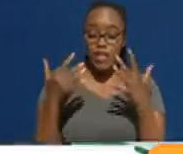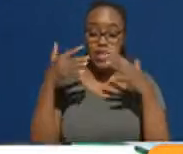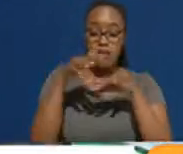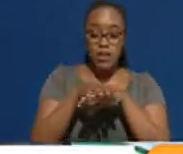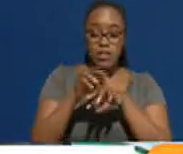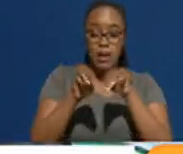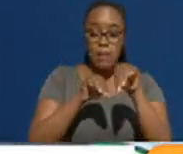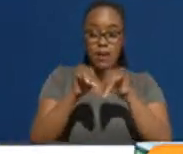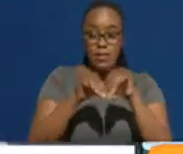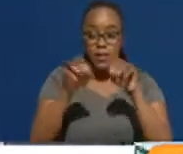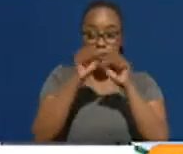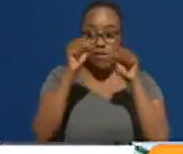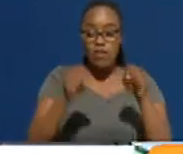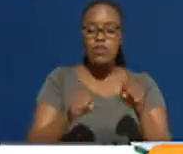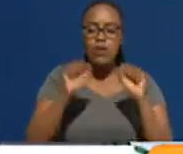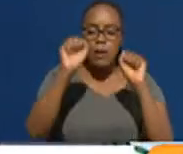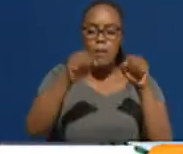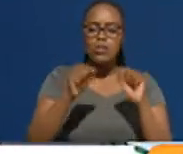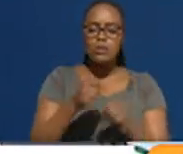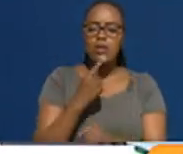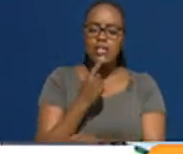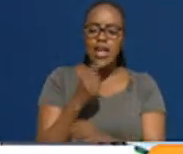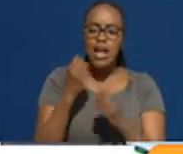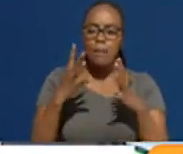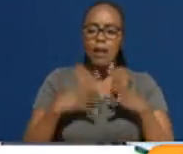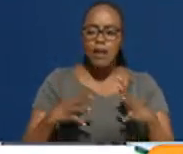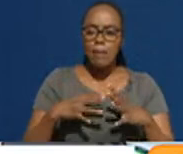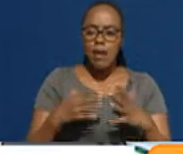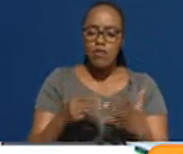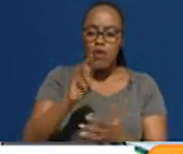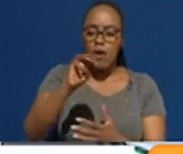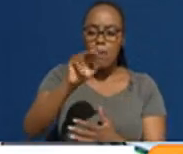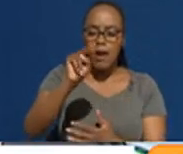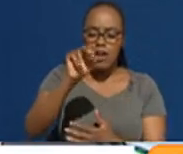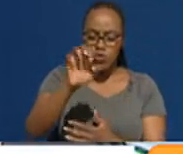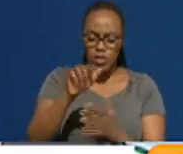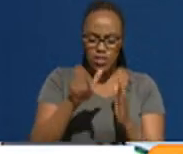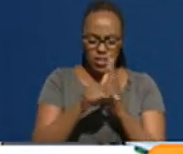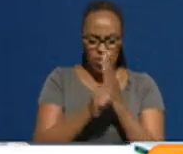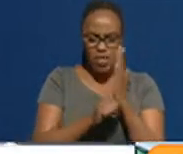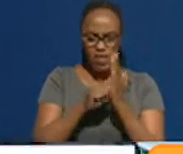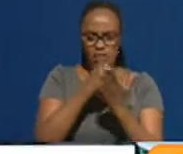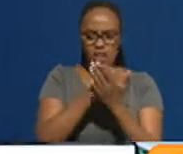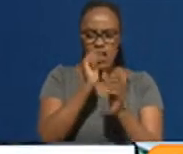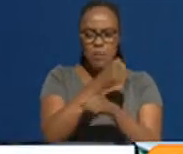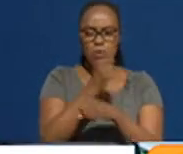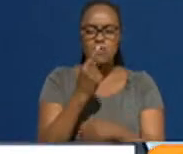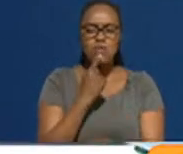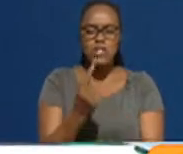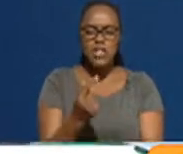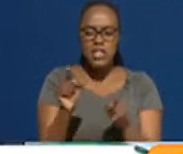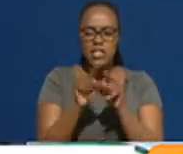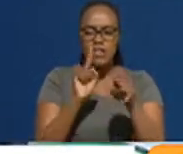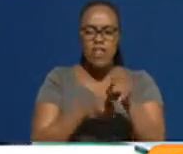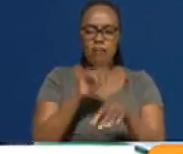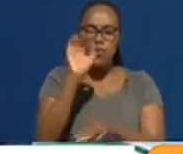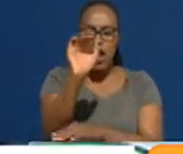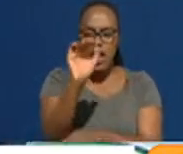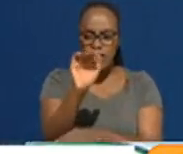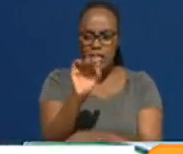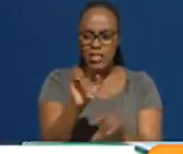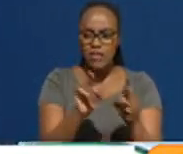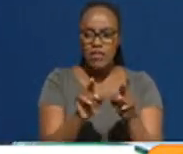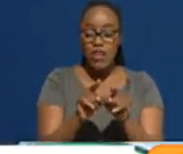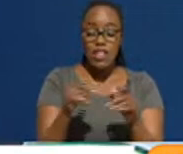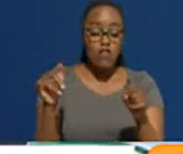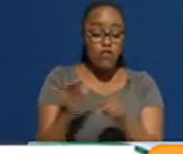management system, you're able to tell how many people voted. Because it was a manual register, you're unable to tell. Even when we asked them, some of them, in a